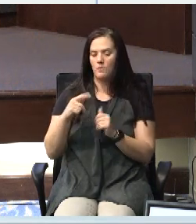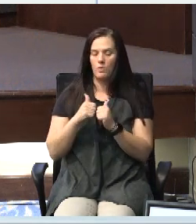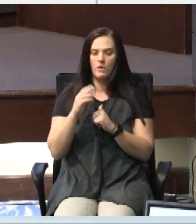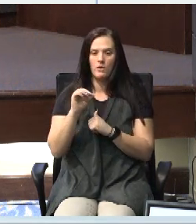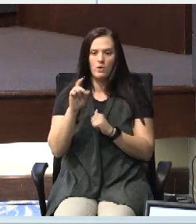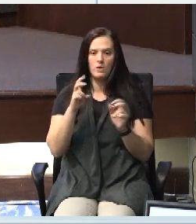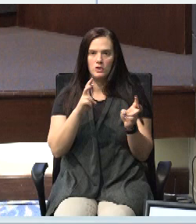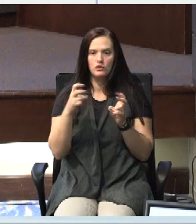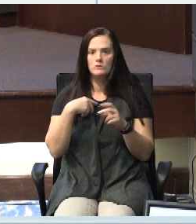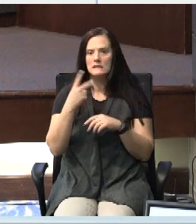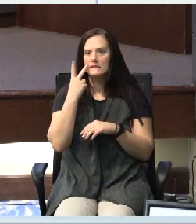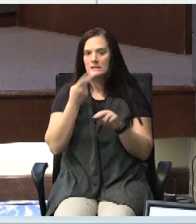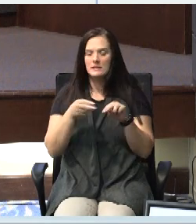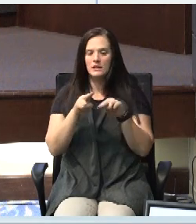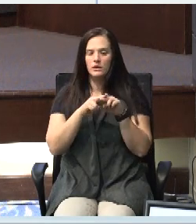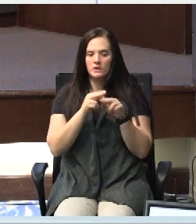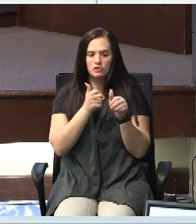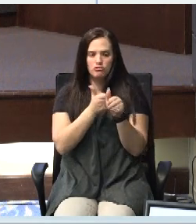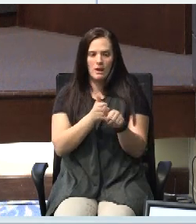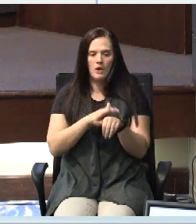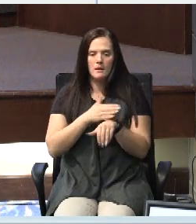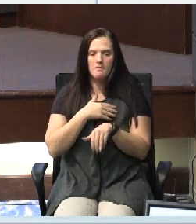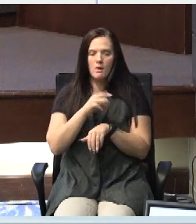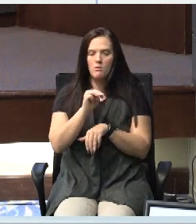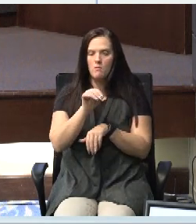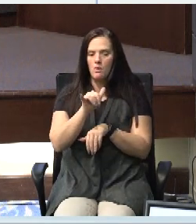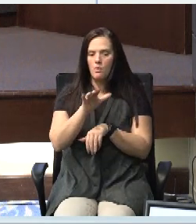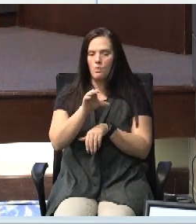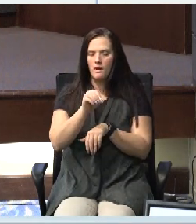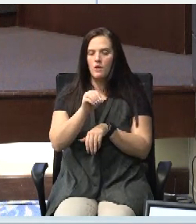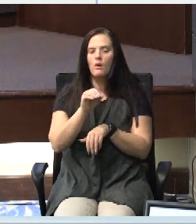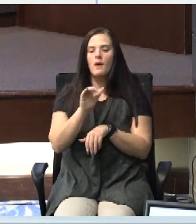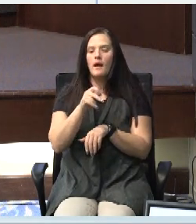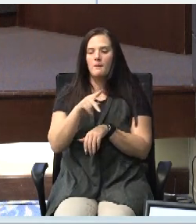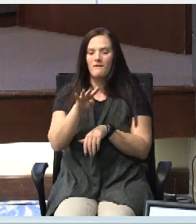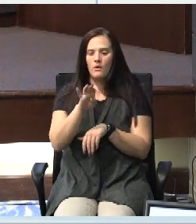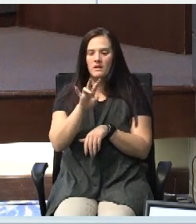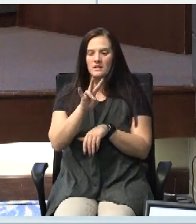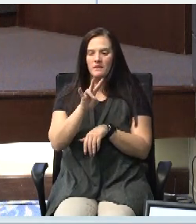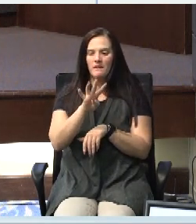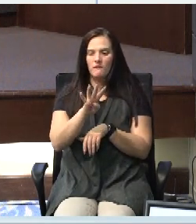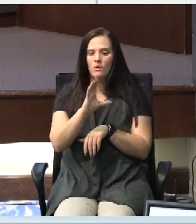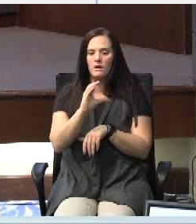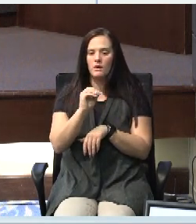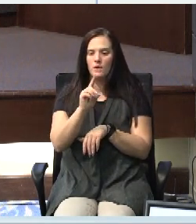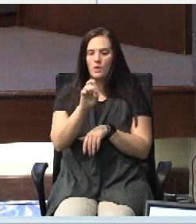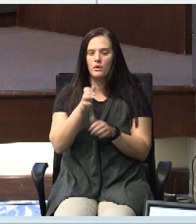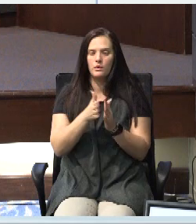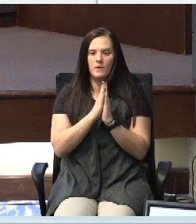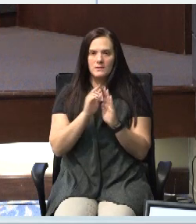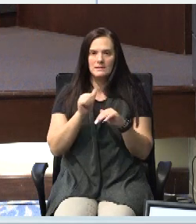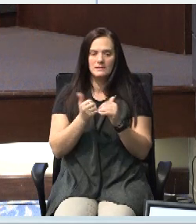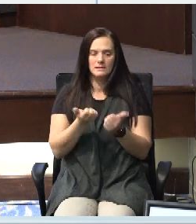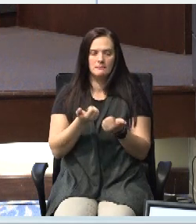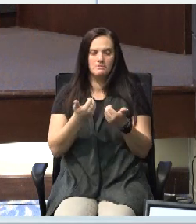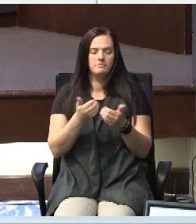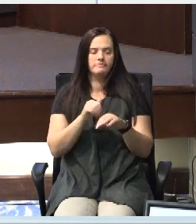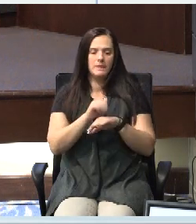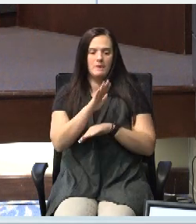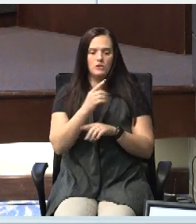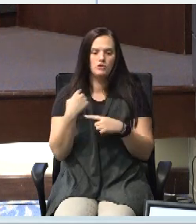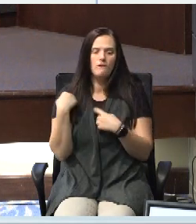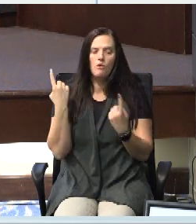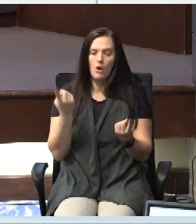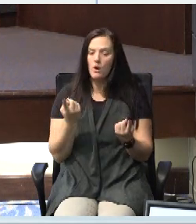Additionally, we are seeing an increase in traffic on the My Waco app with 474 code requests submitted so far, and that data